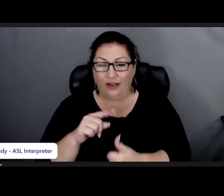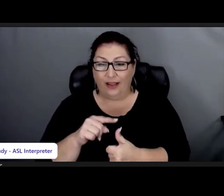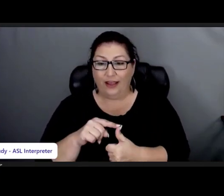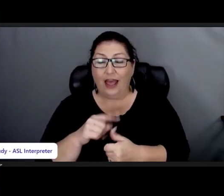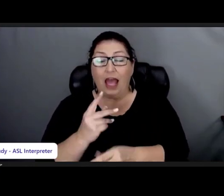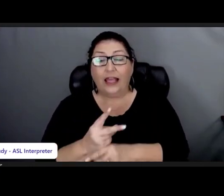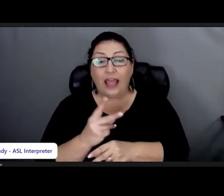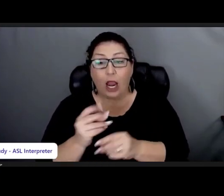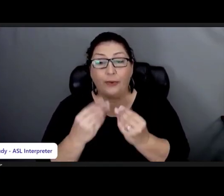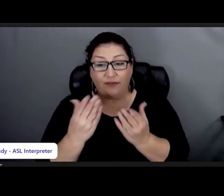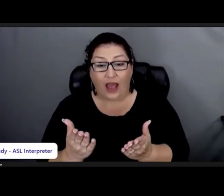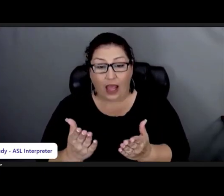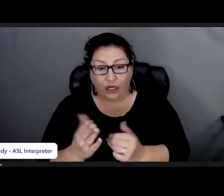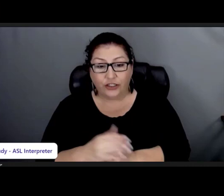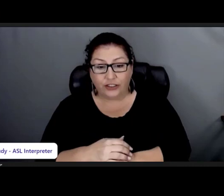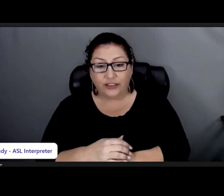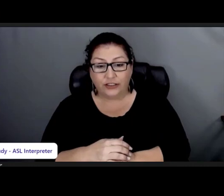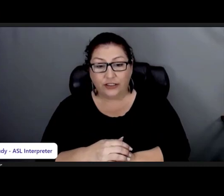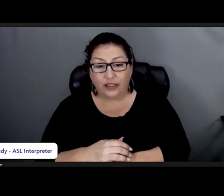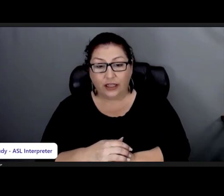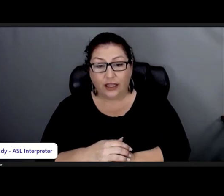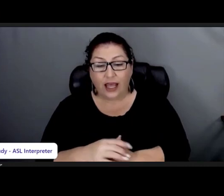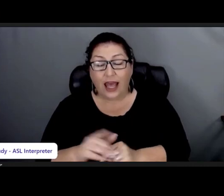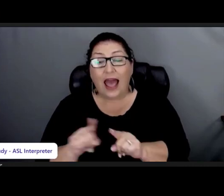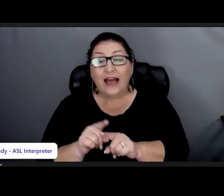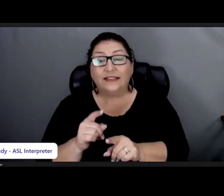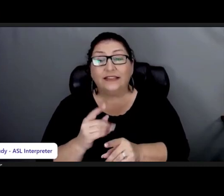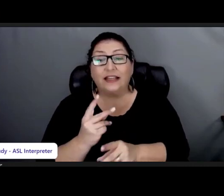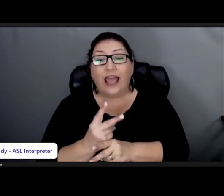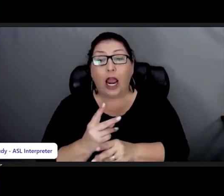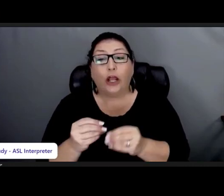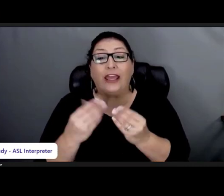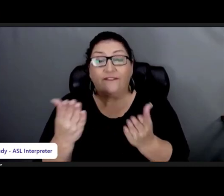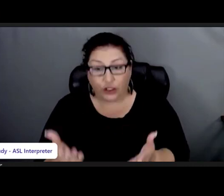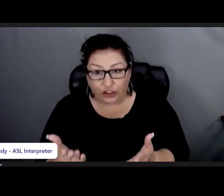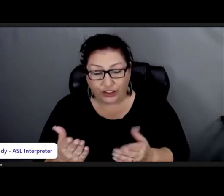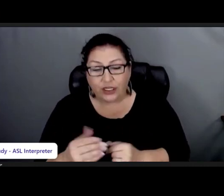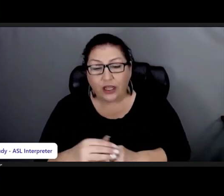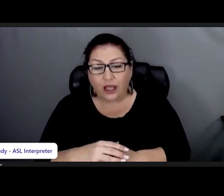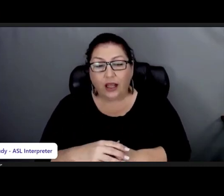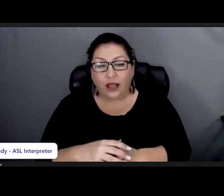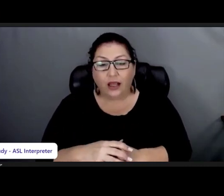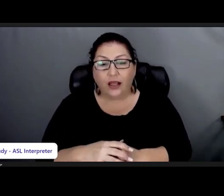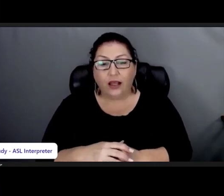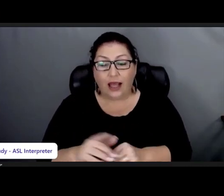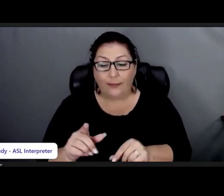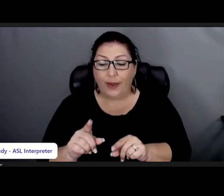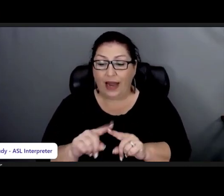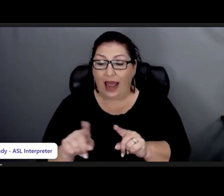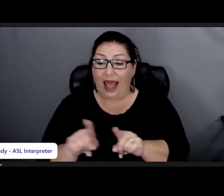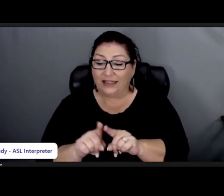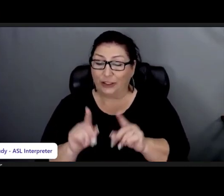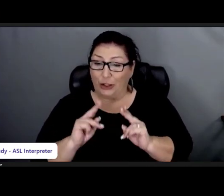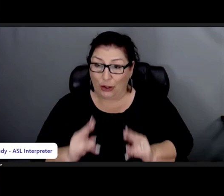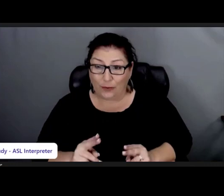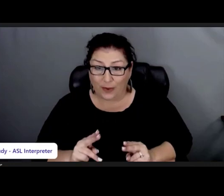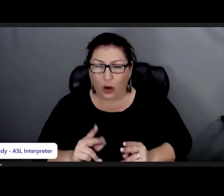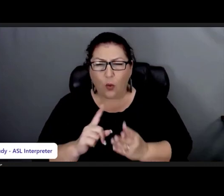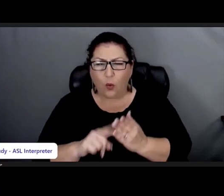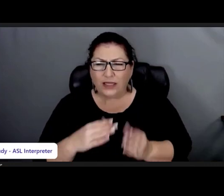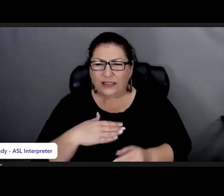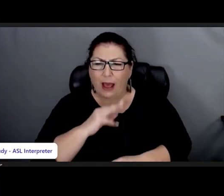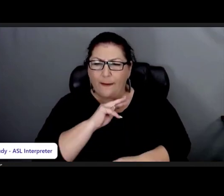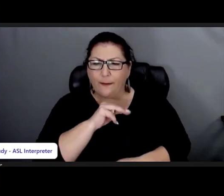providers and care as caregivers, that we first ask ourselves, as a human being, what is my moral